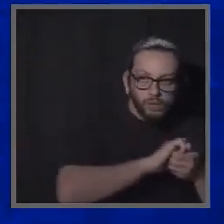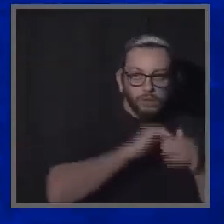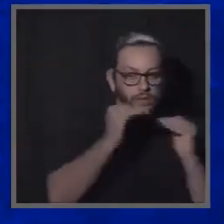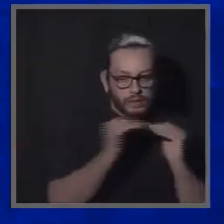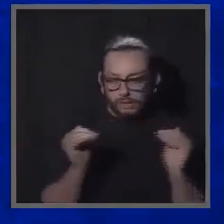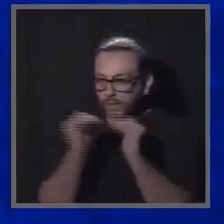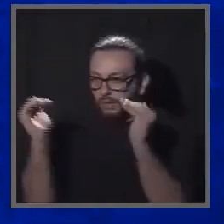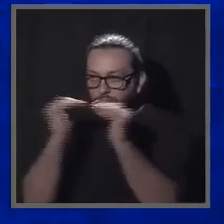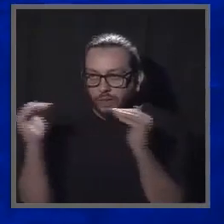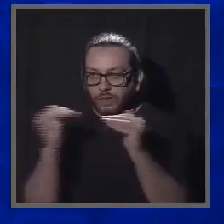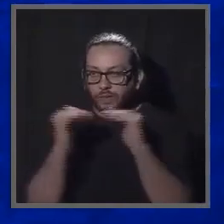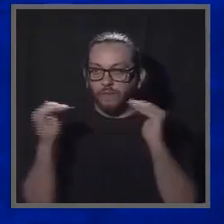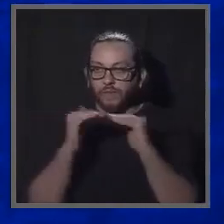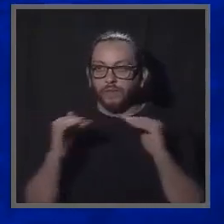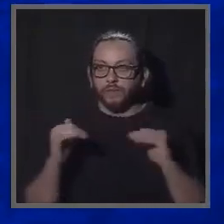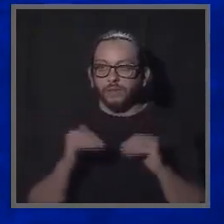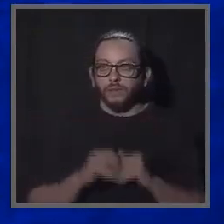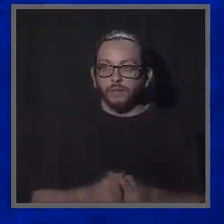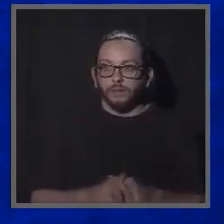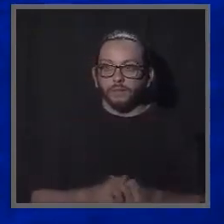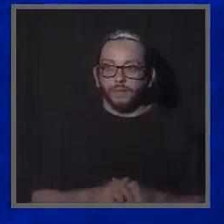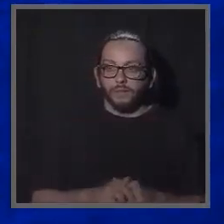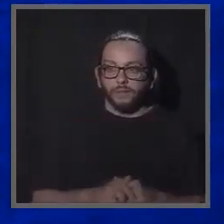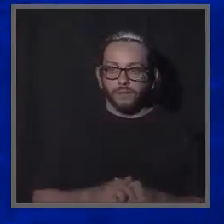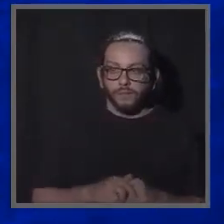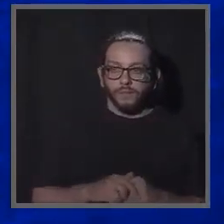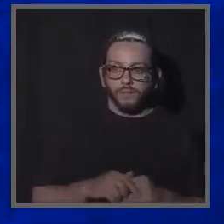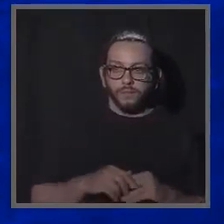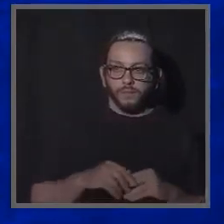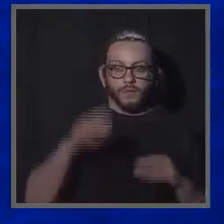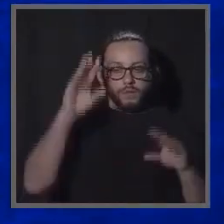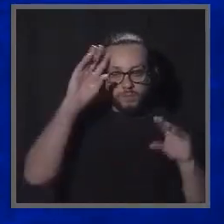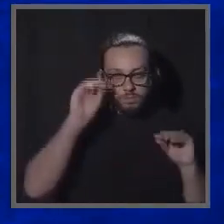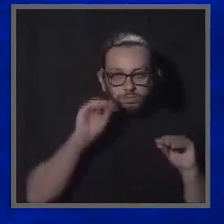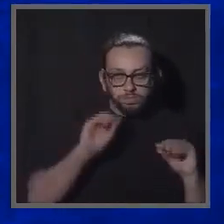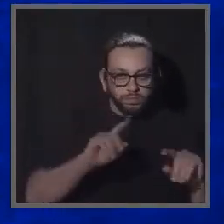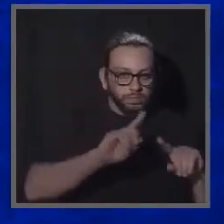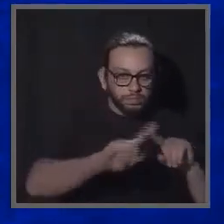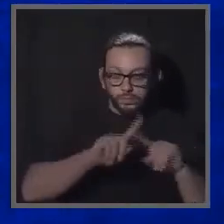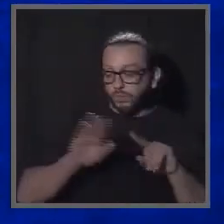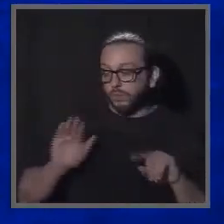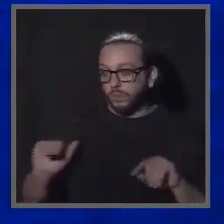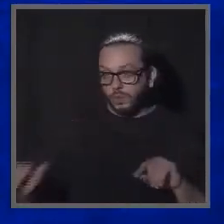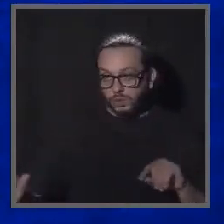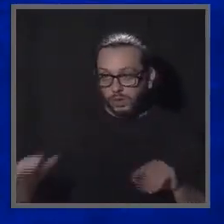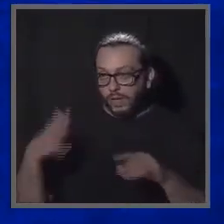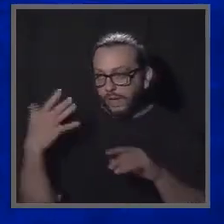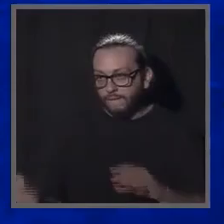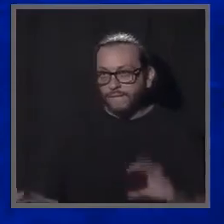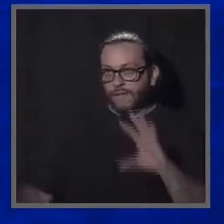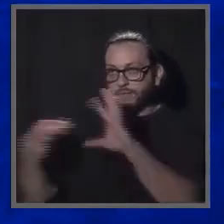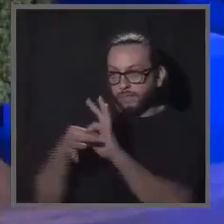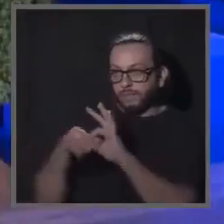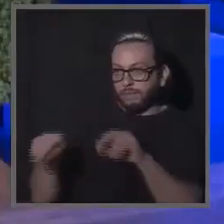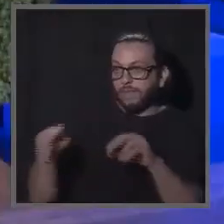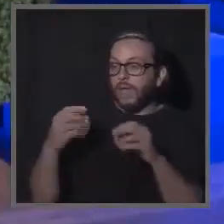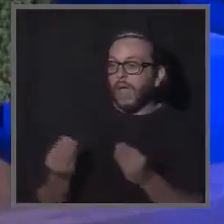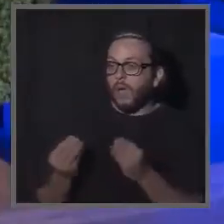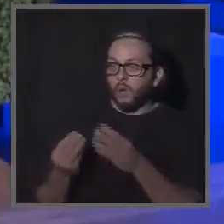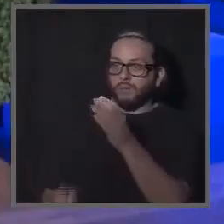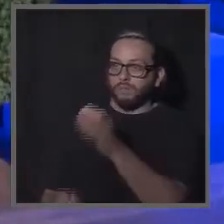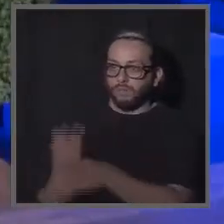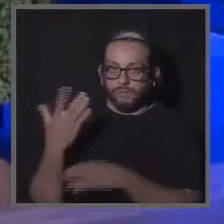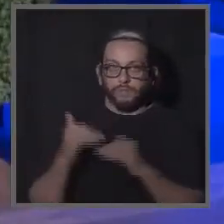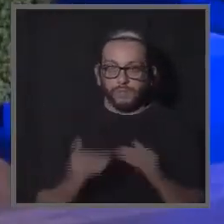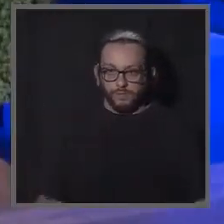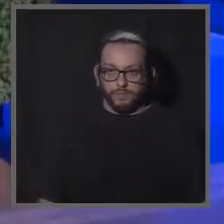And there are several recommendations in the Porto Santo Charter about this, how to build it, how to make it.